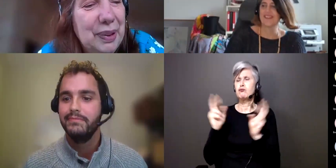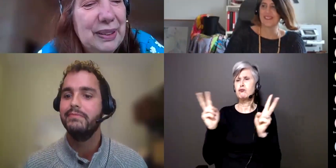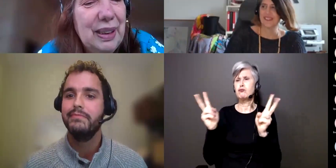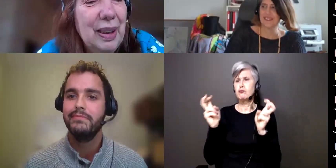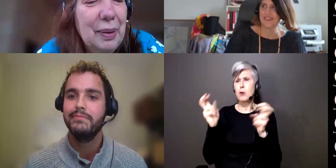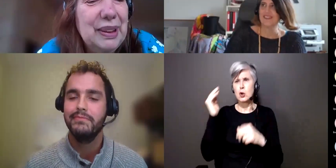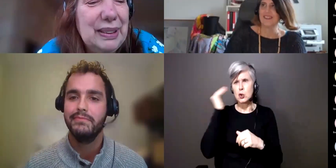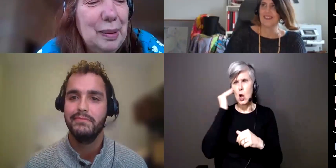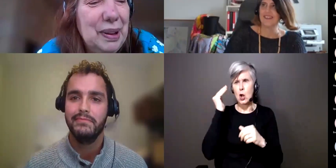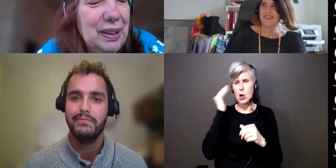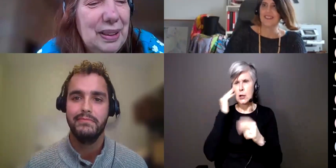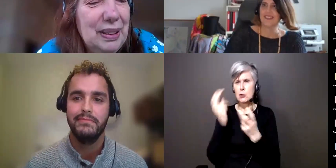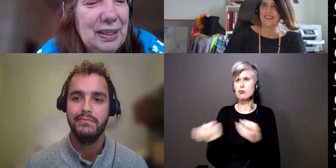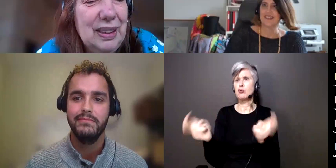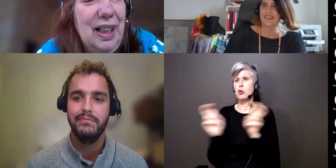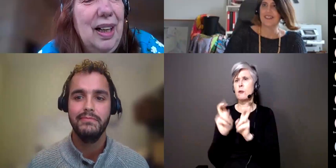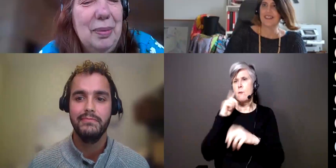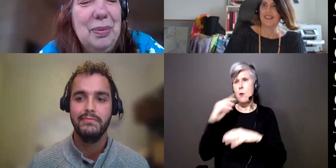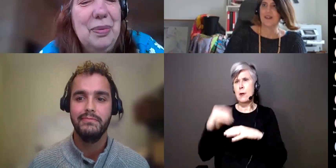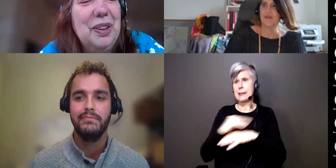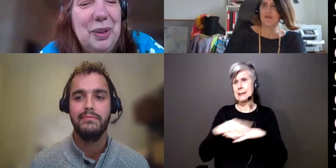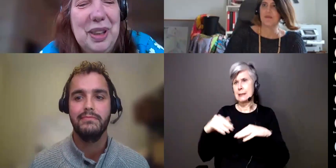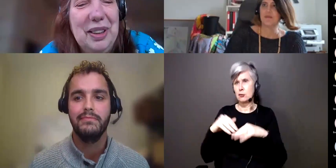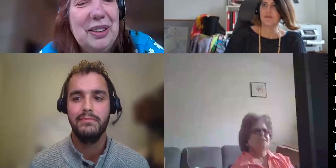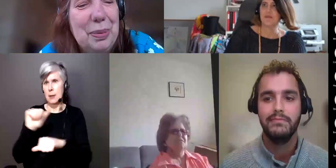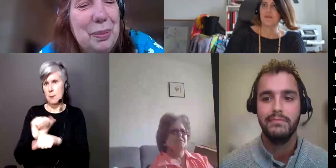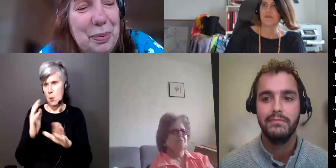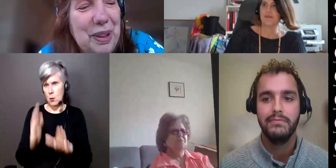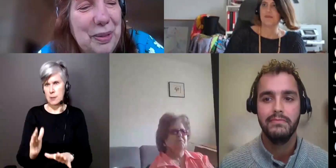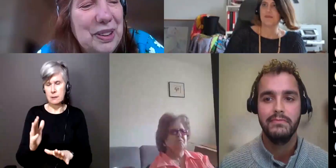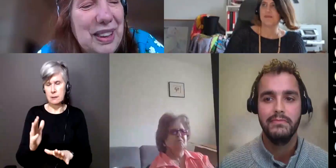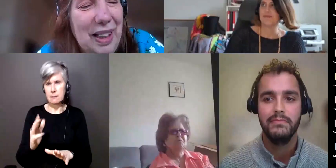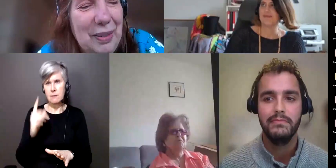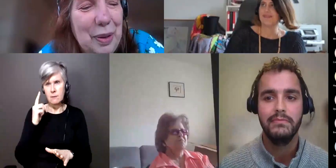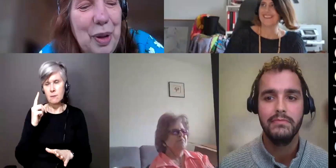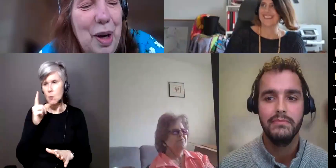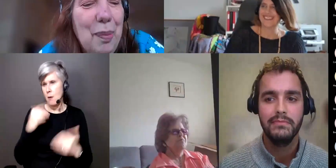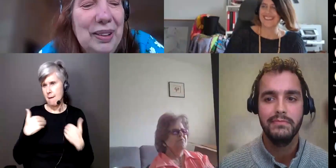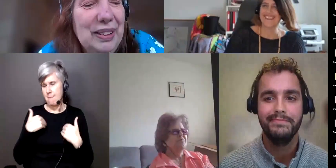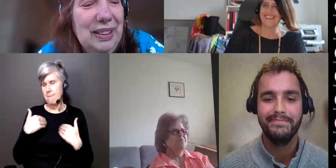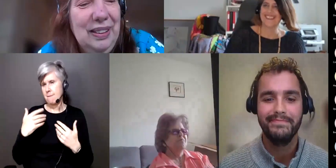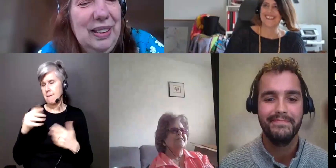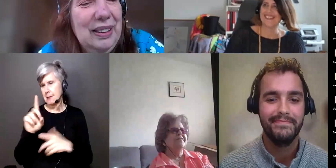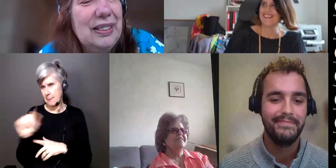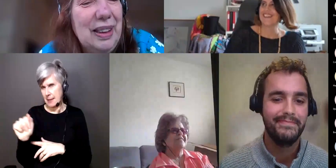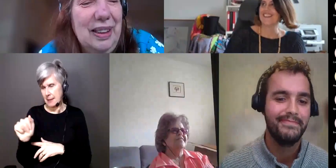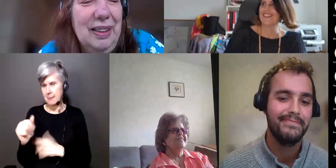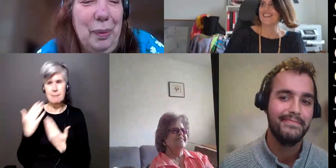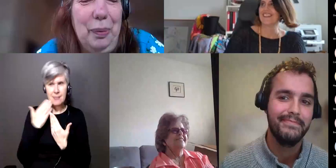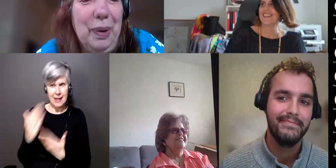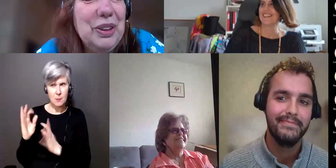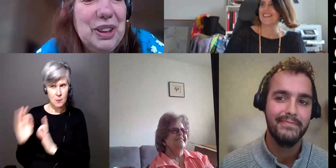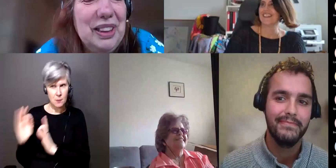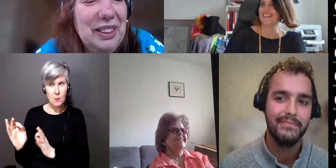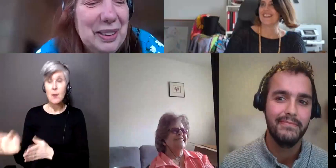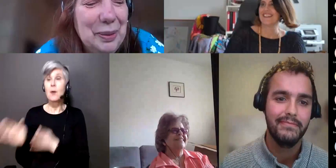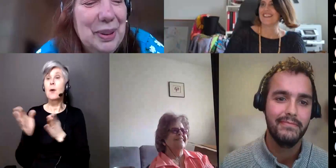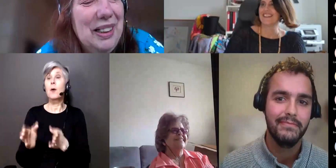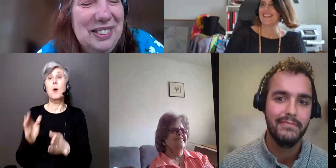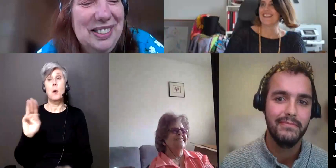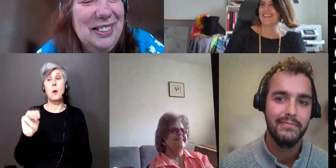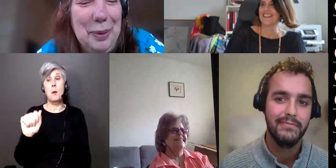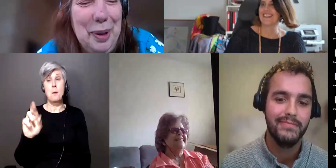Indigenous Employees with Disabilities. Victoria, it's wonderful to have you. Marlene is what she